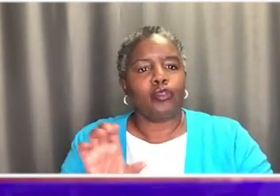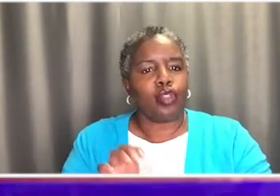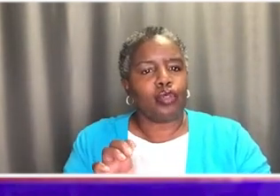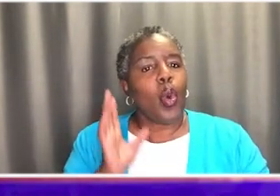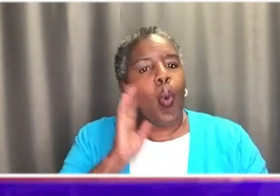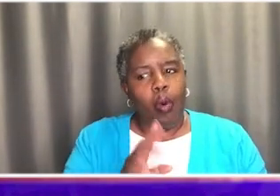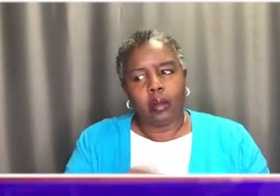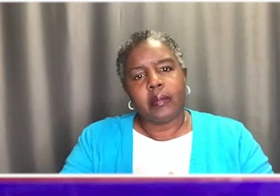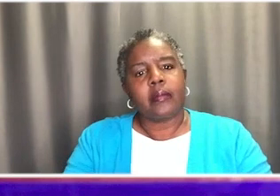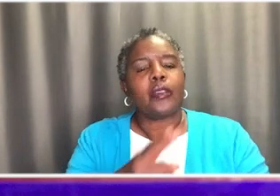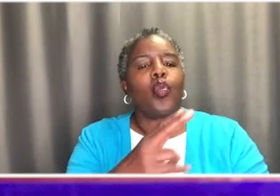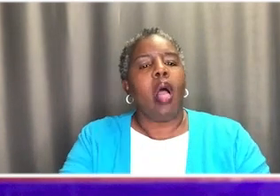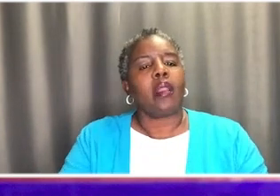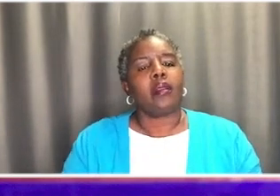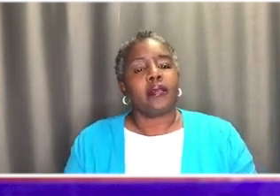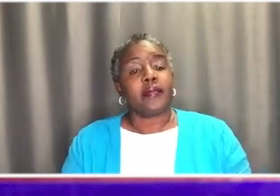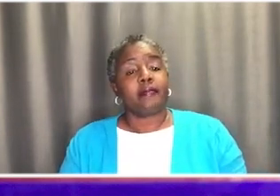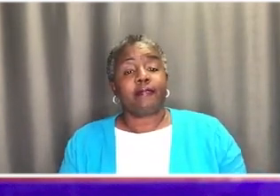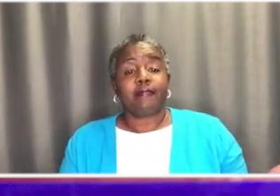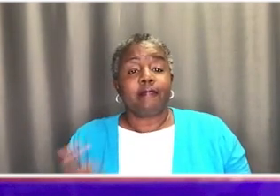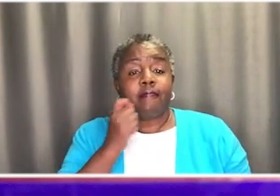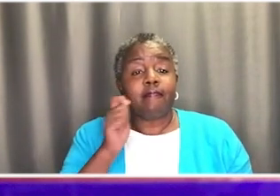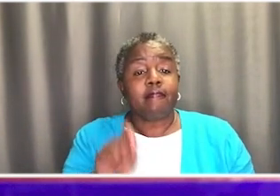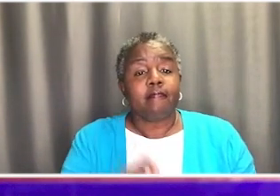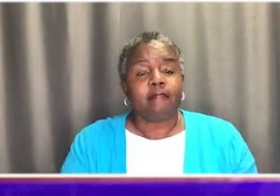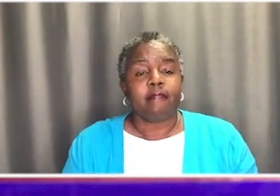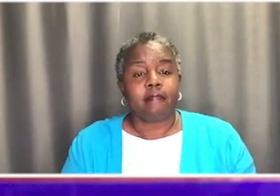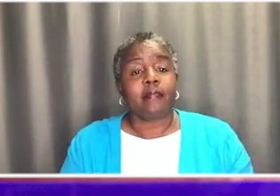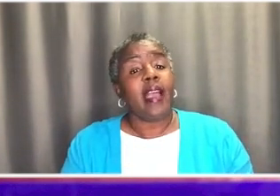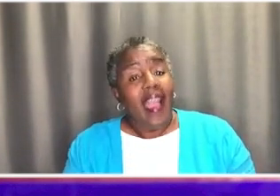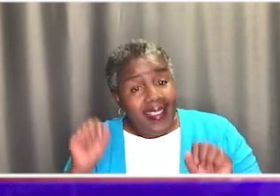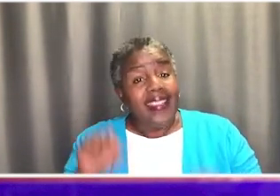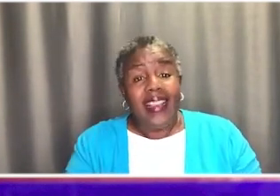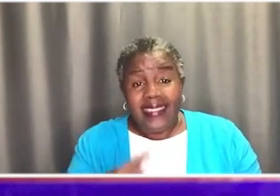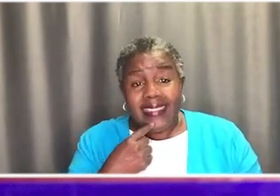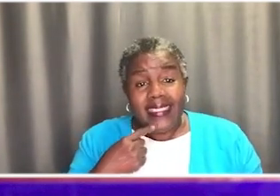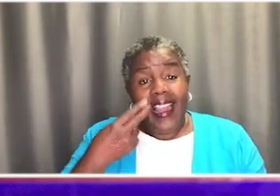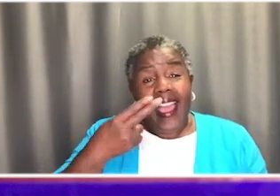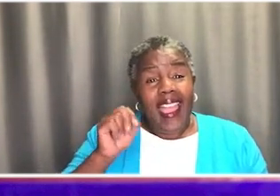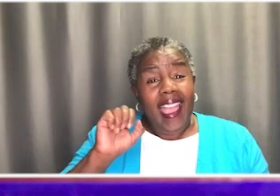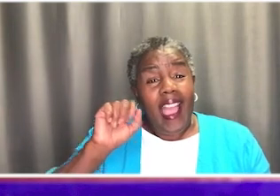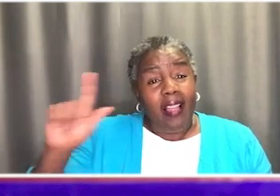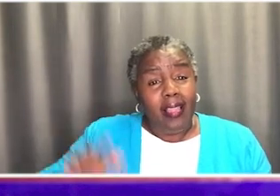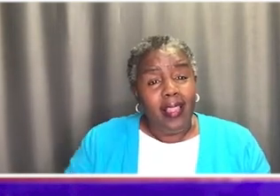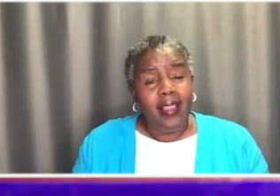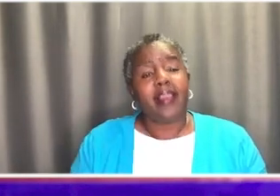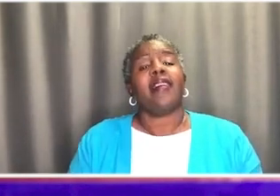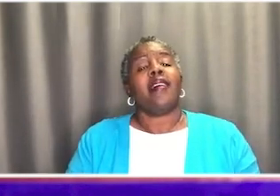hell. Yes, Reverend H.E. Double Hockey Stick. And while